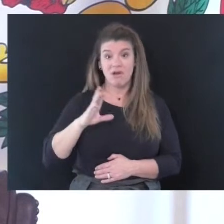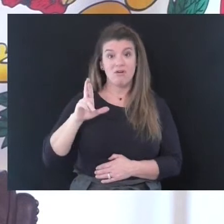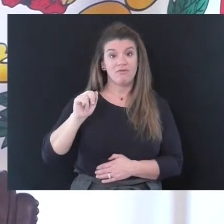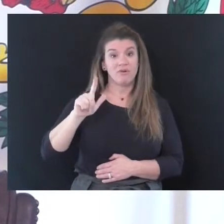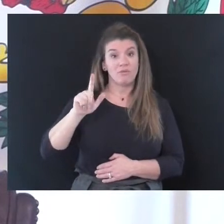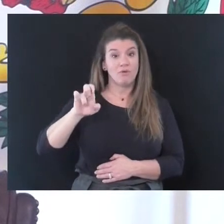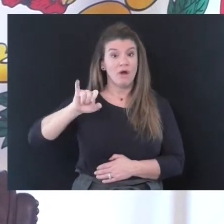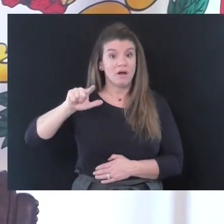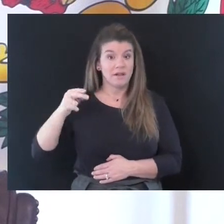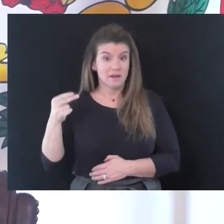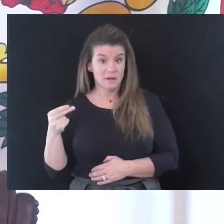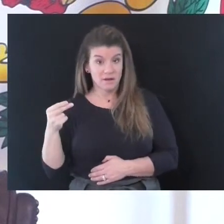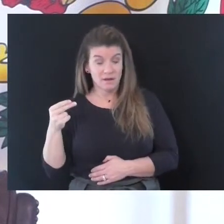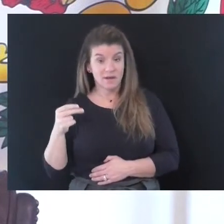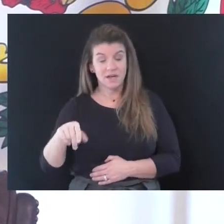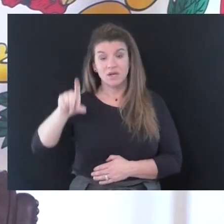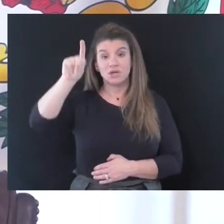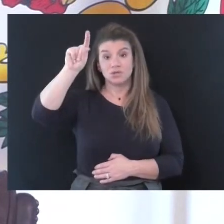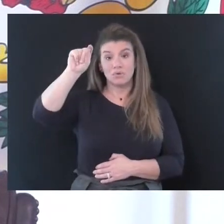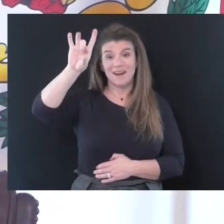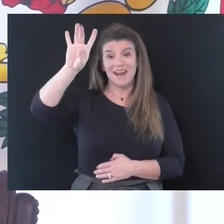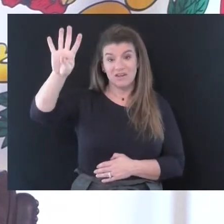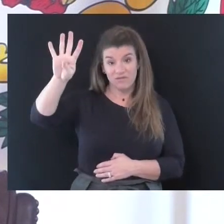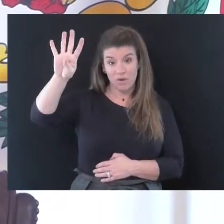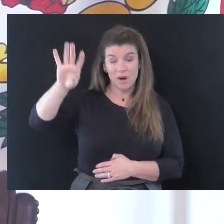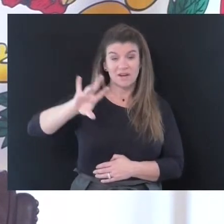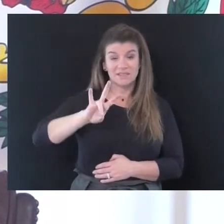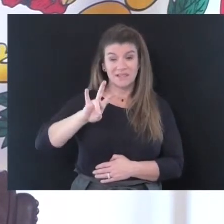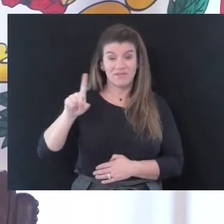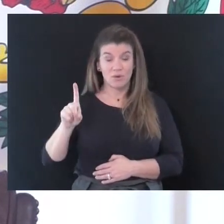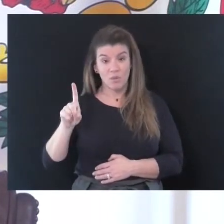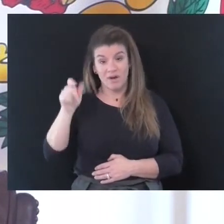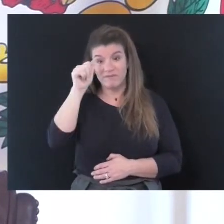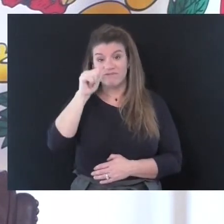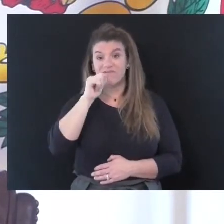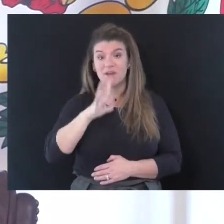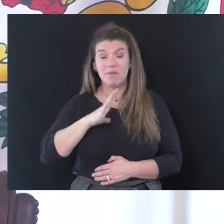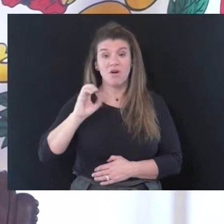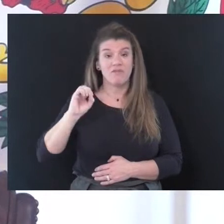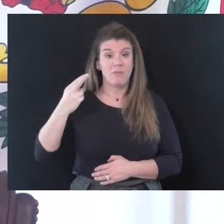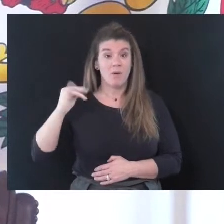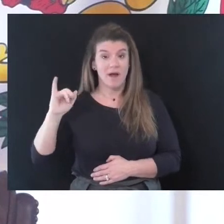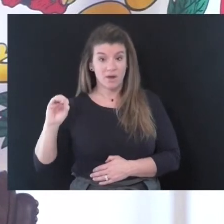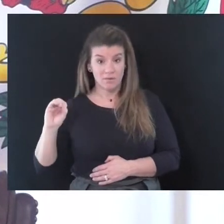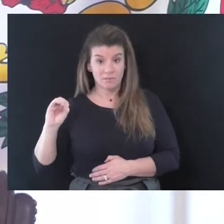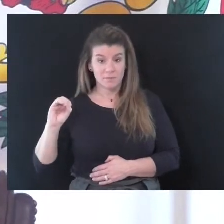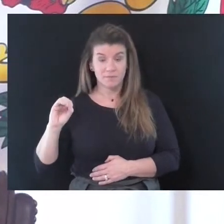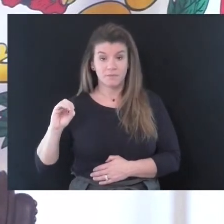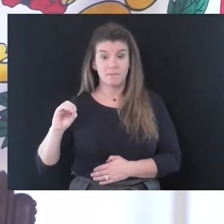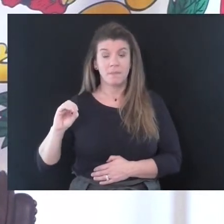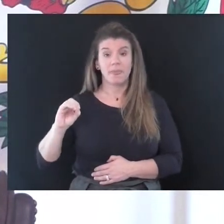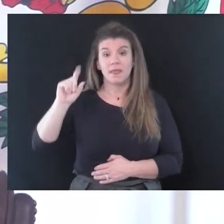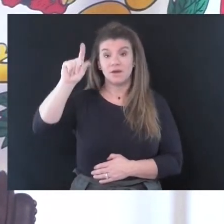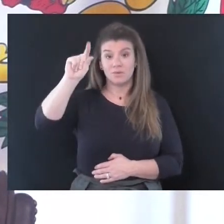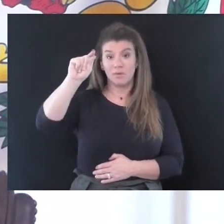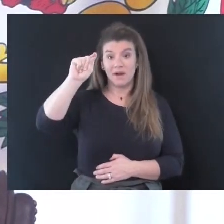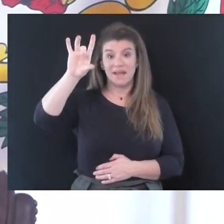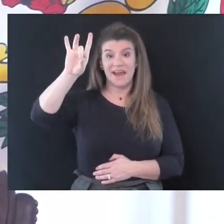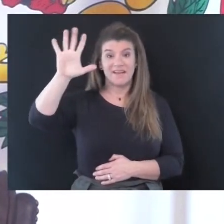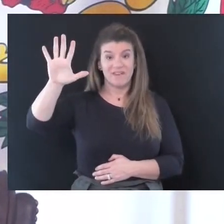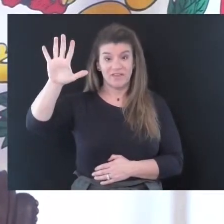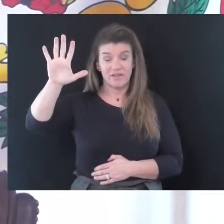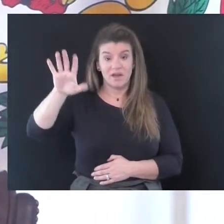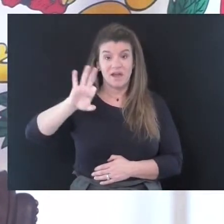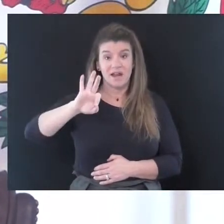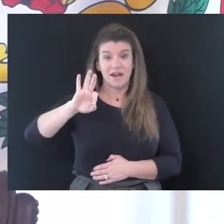Raleigh County. Our 2084th death, a 71-year-old female from Ohio County. Our 2085th